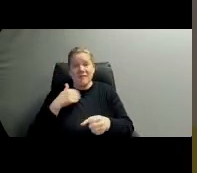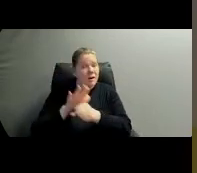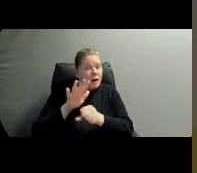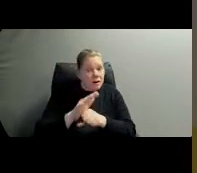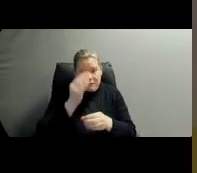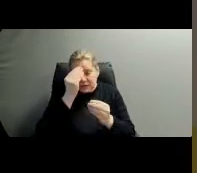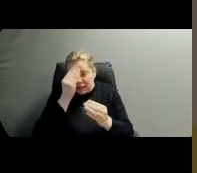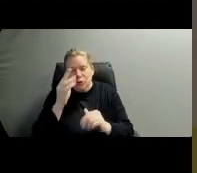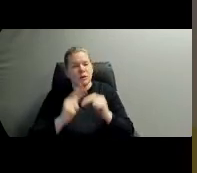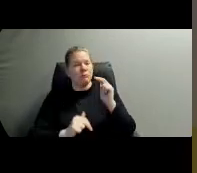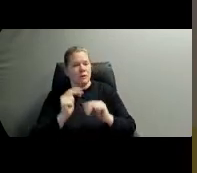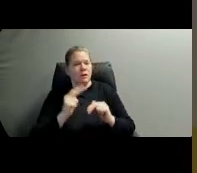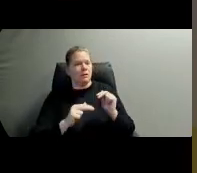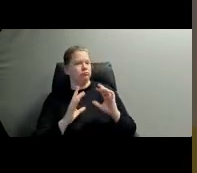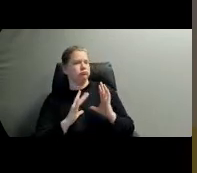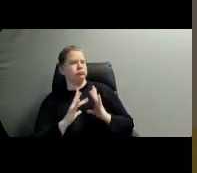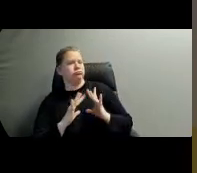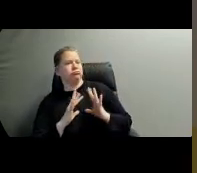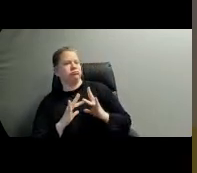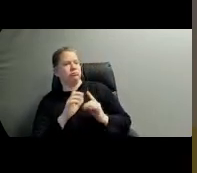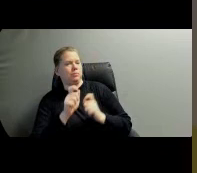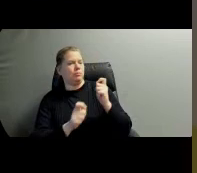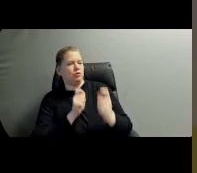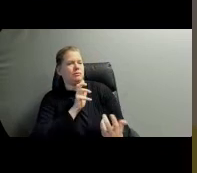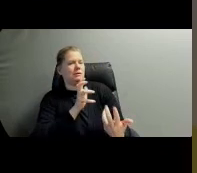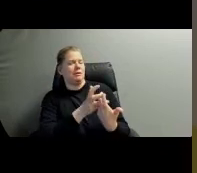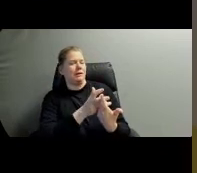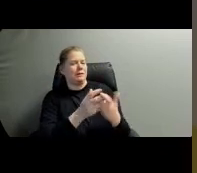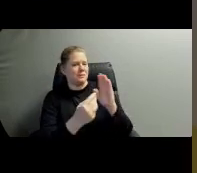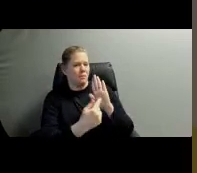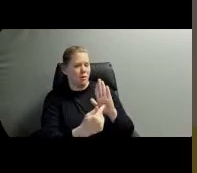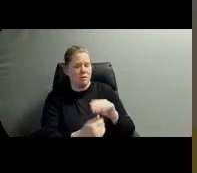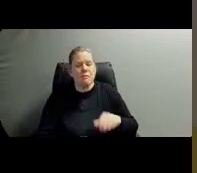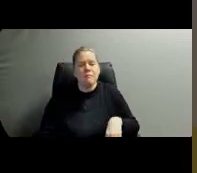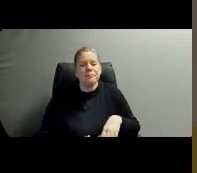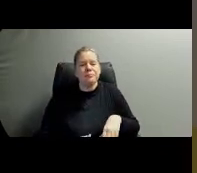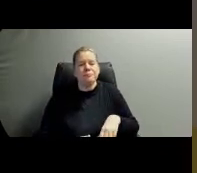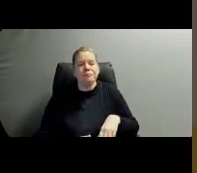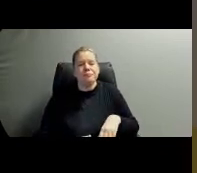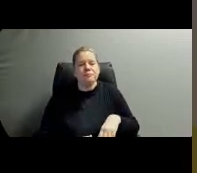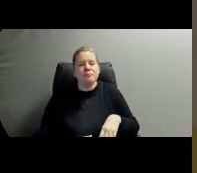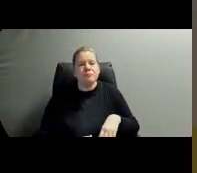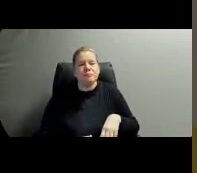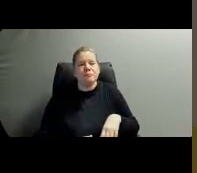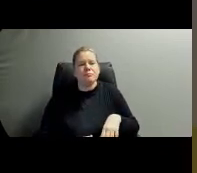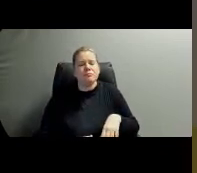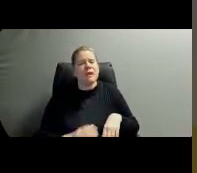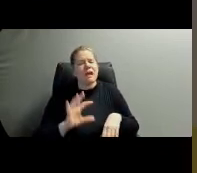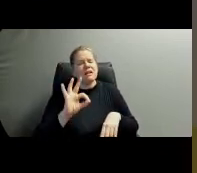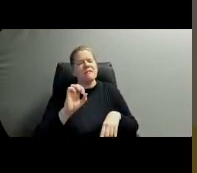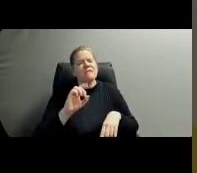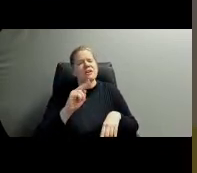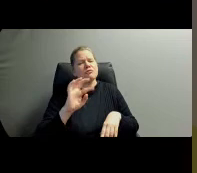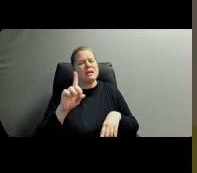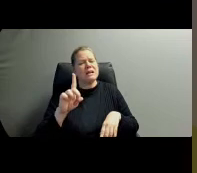you can build a very personalized model. And similarly, what we are trying to do with federated learning is that we are